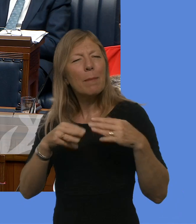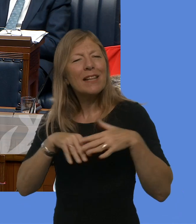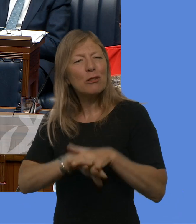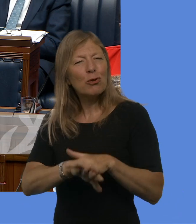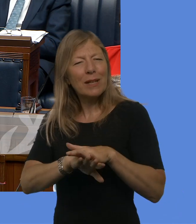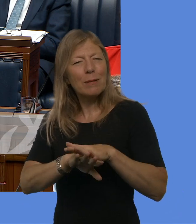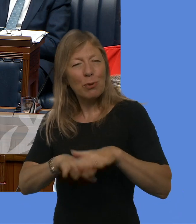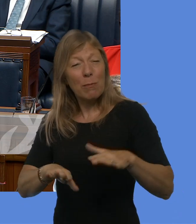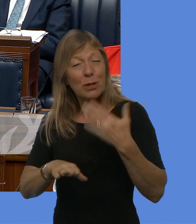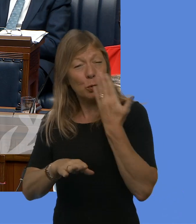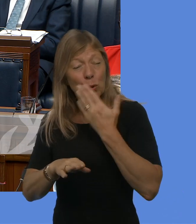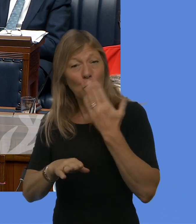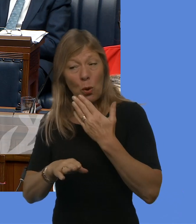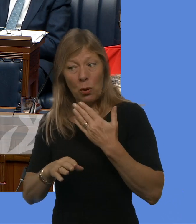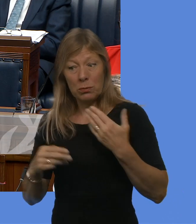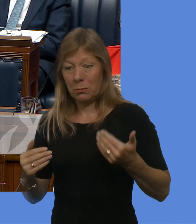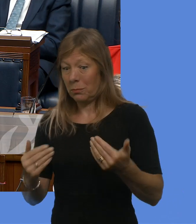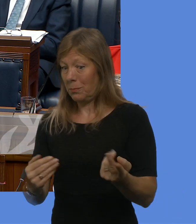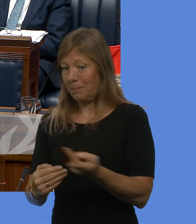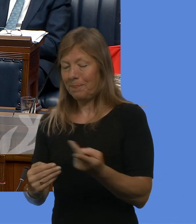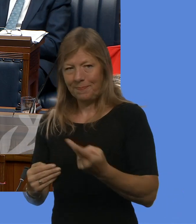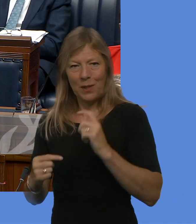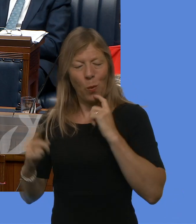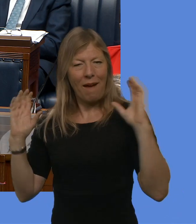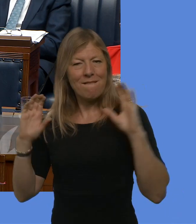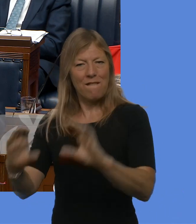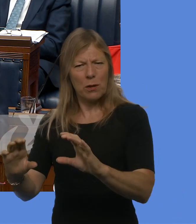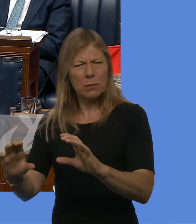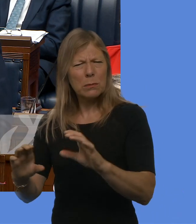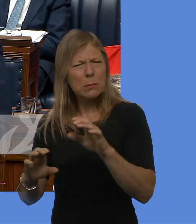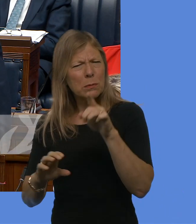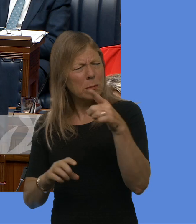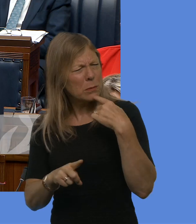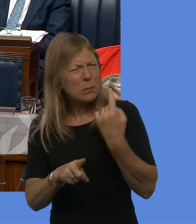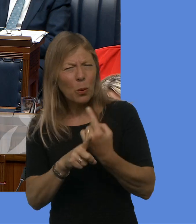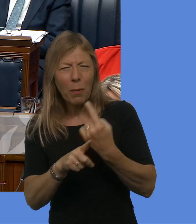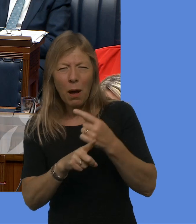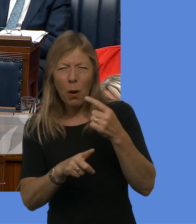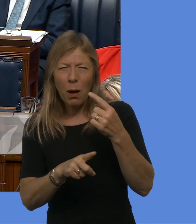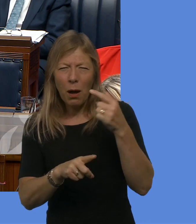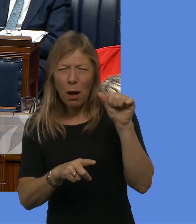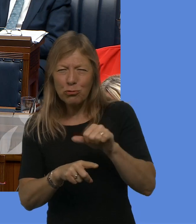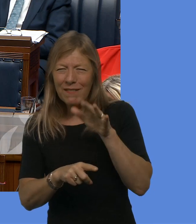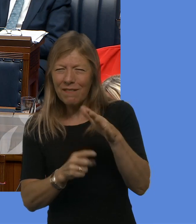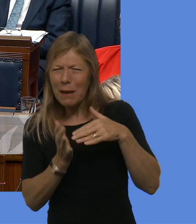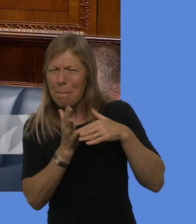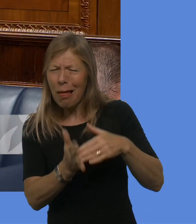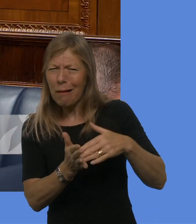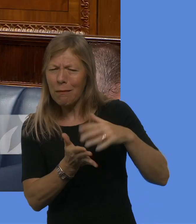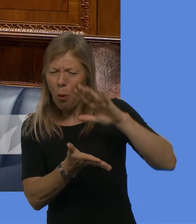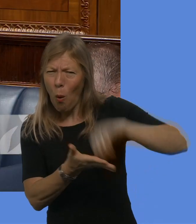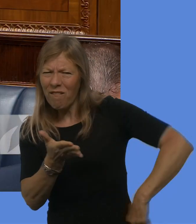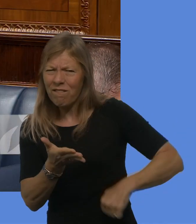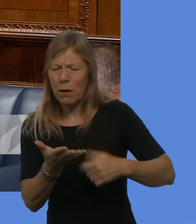So, Mr. Speaker, I'm not sure where the member gets her information from, but that is the facts, and I am treating